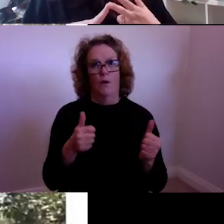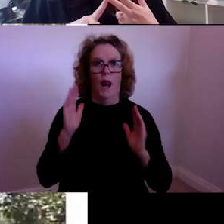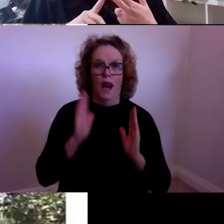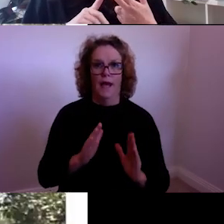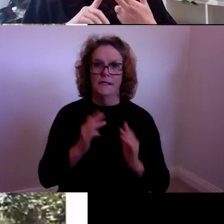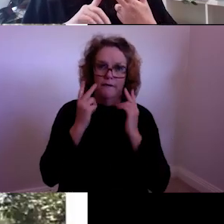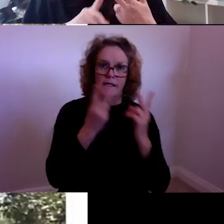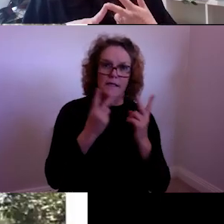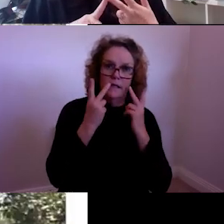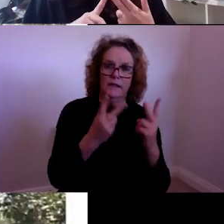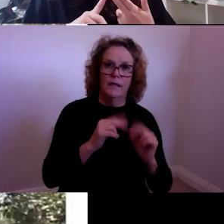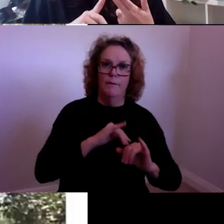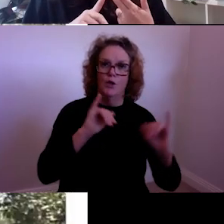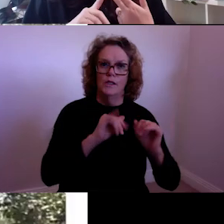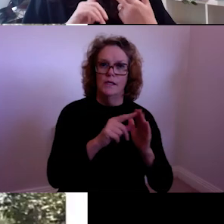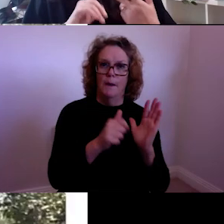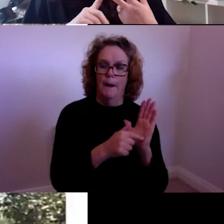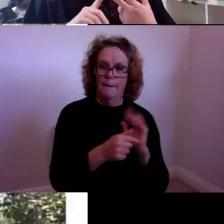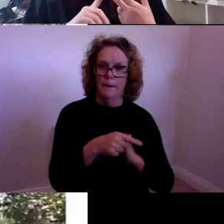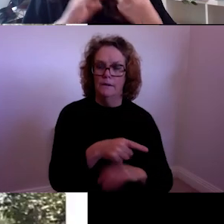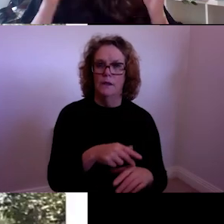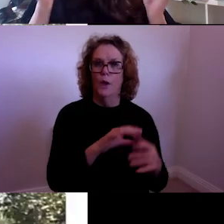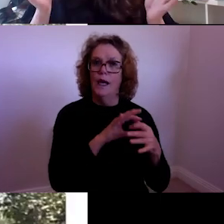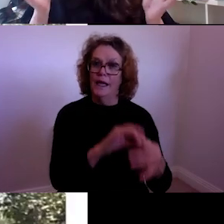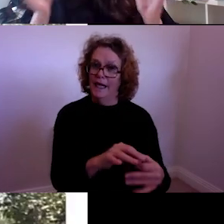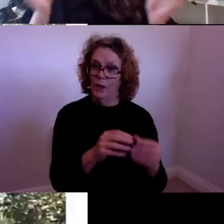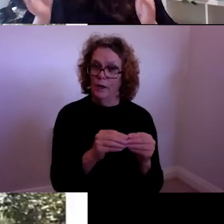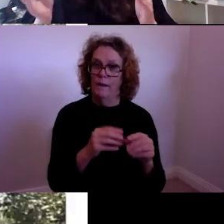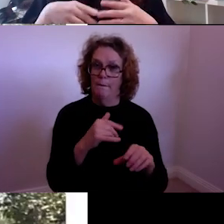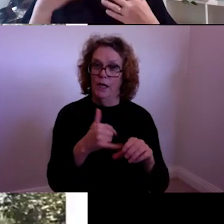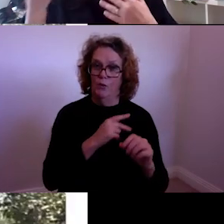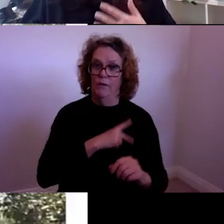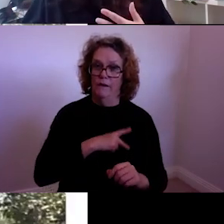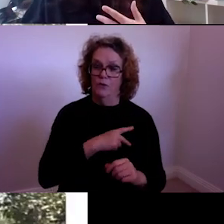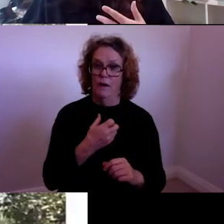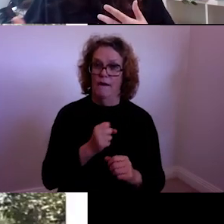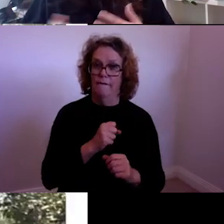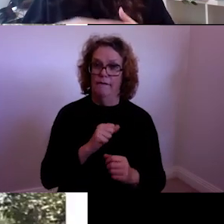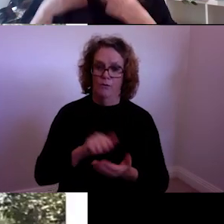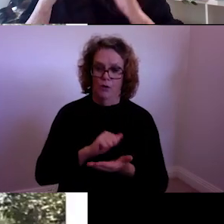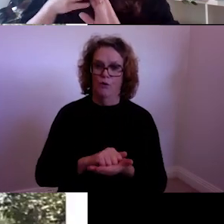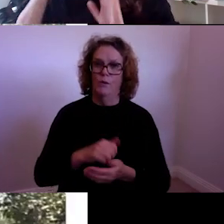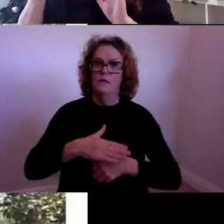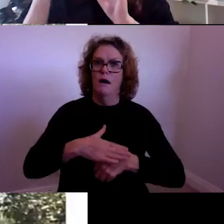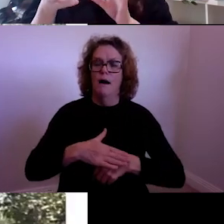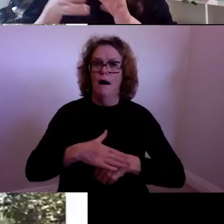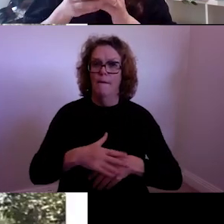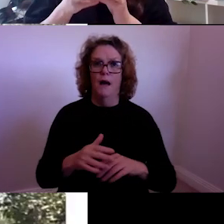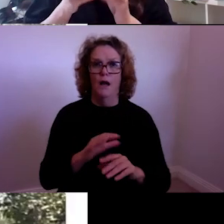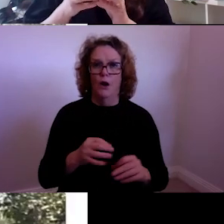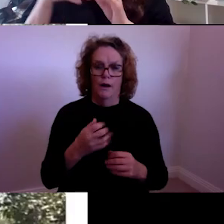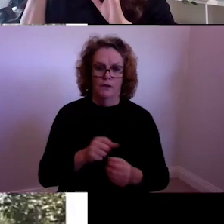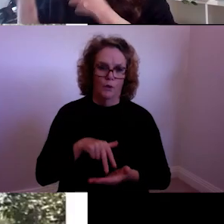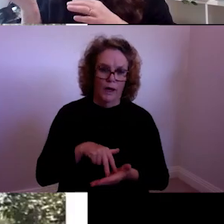linked into the medical professionals in an appropriate time frame, not having to wait for outpatients, not waiting for